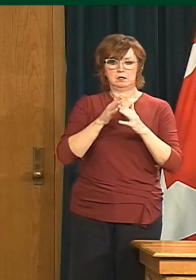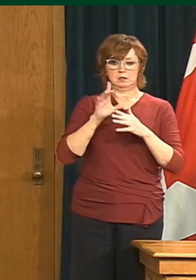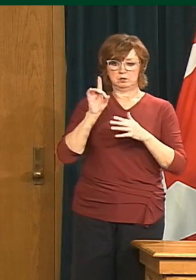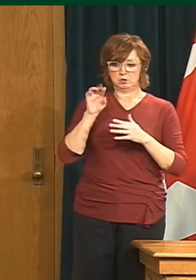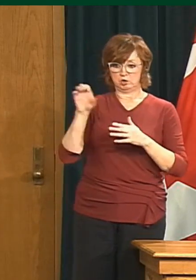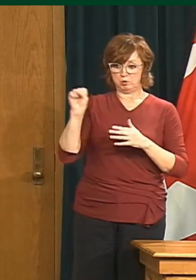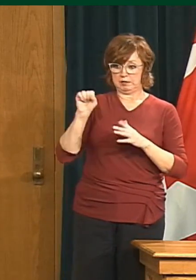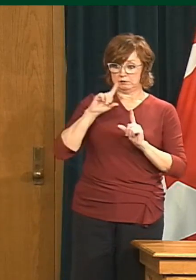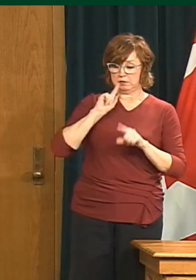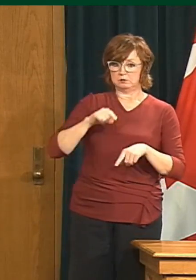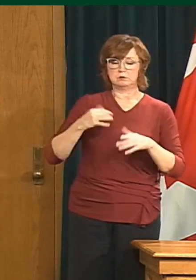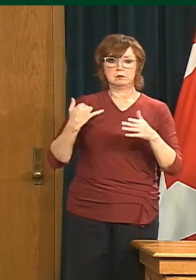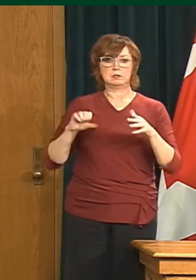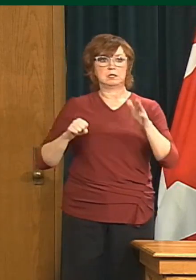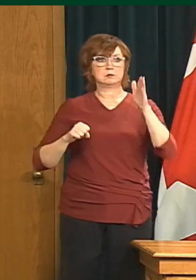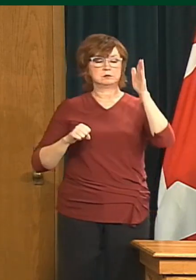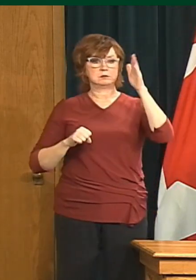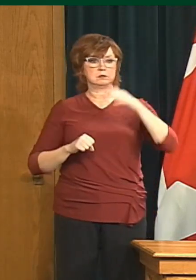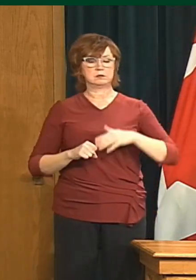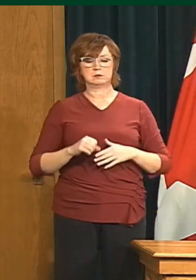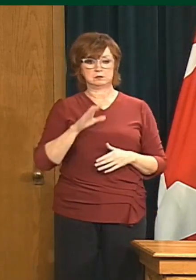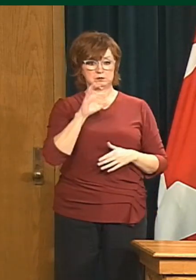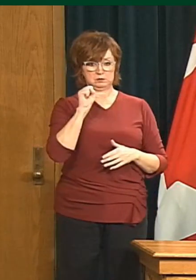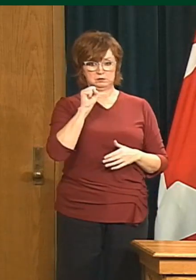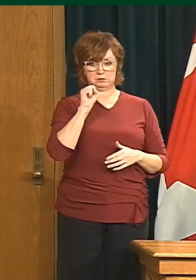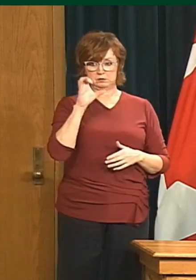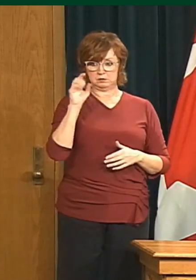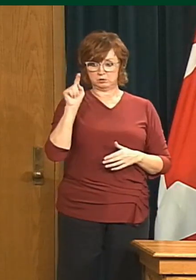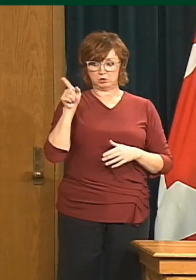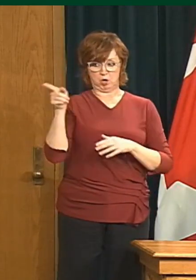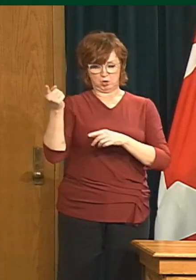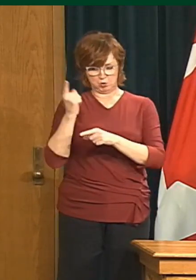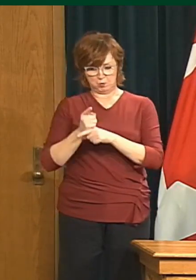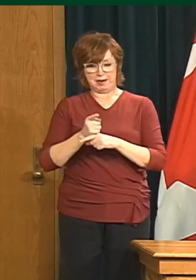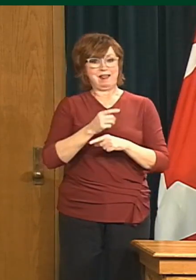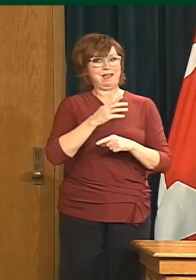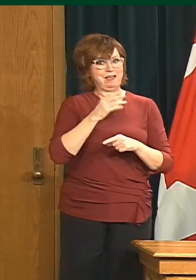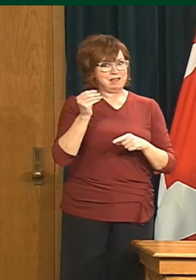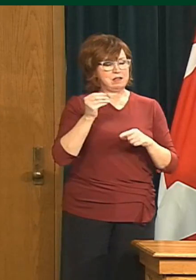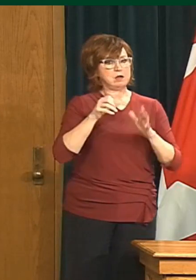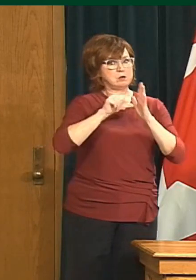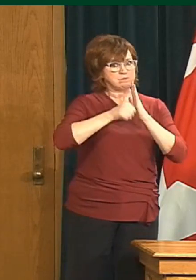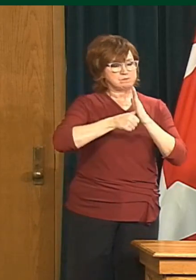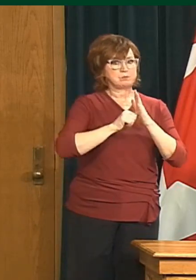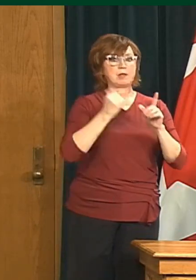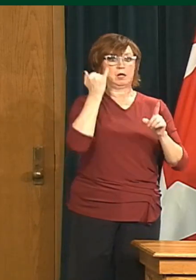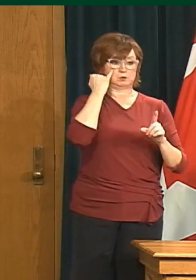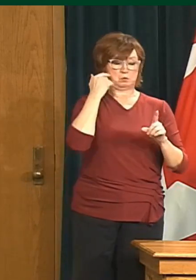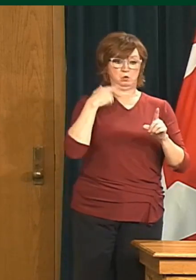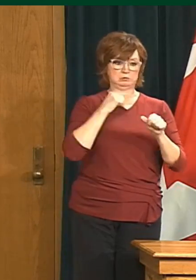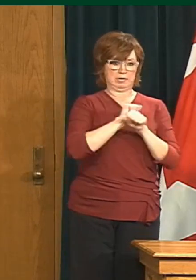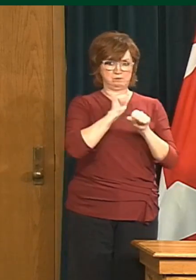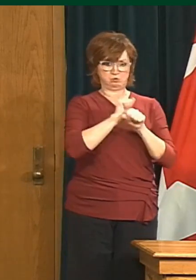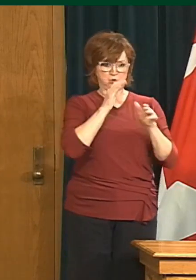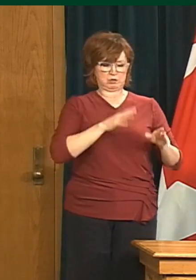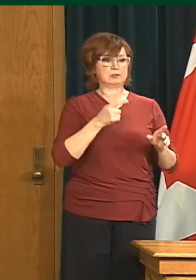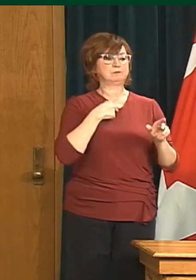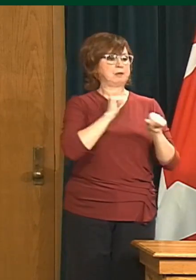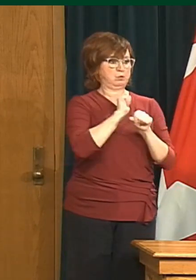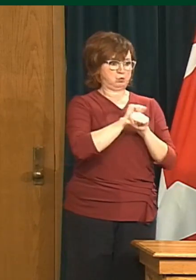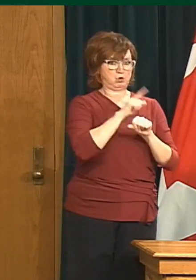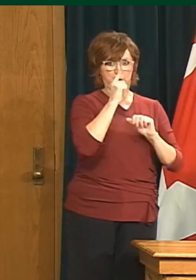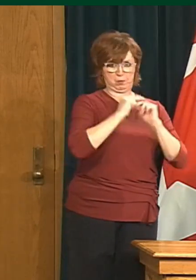that's absolutely correct, Scott. And just to emphasize, if I'm a healthcare worker and I'm working in a